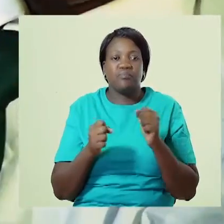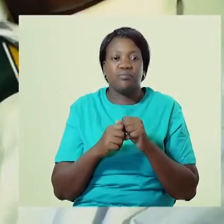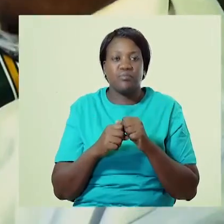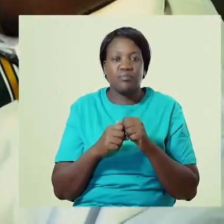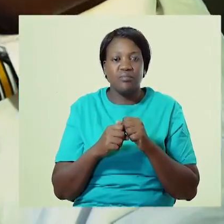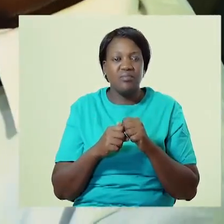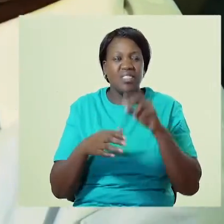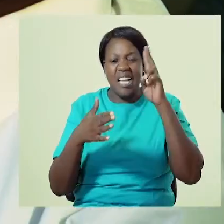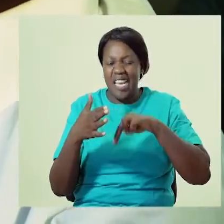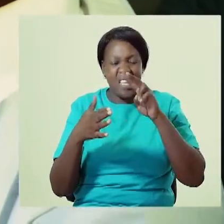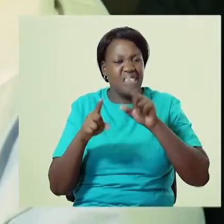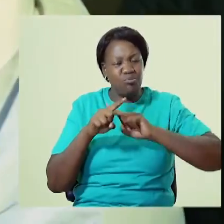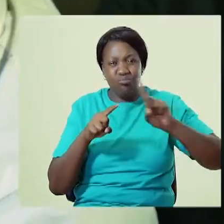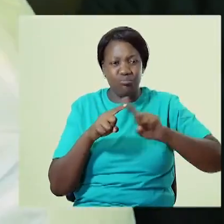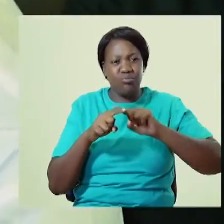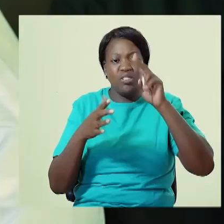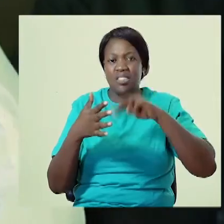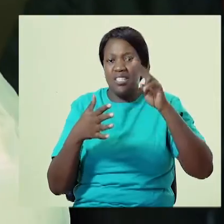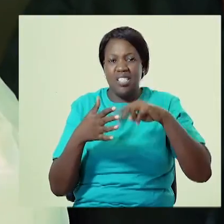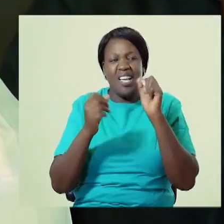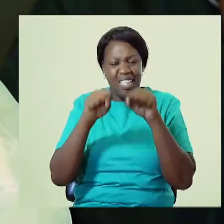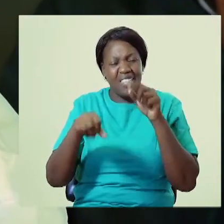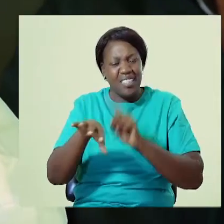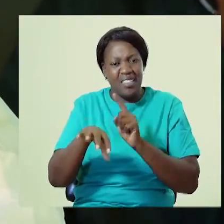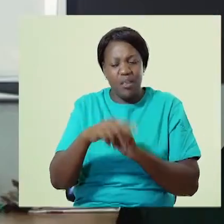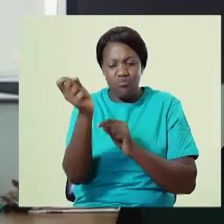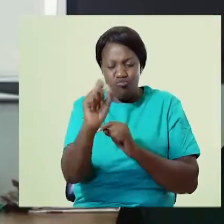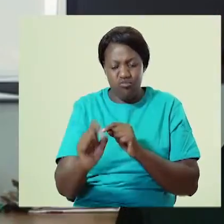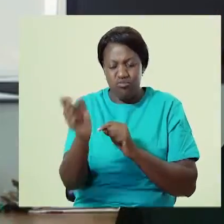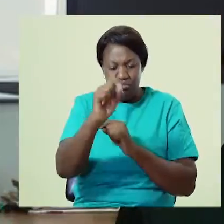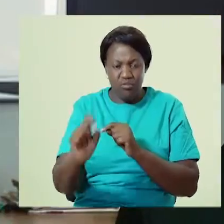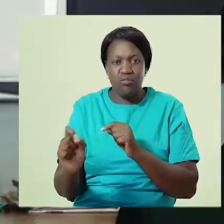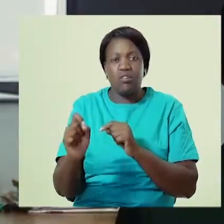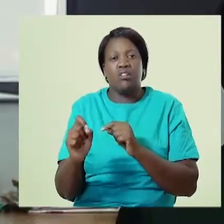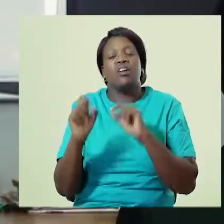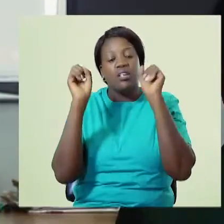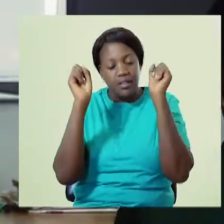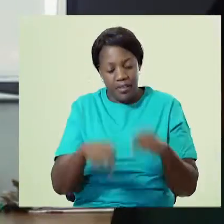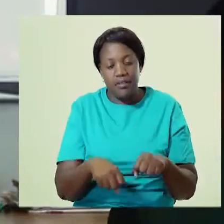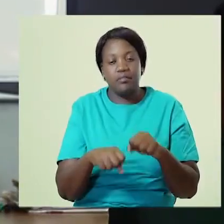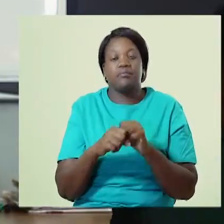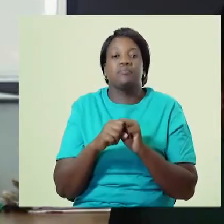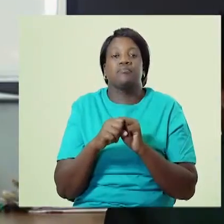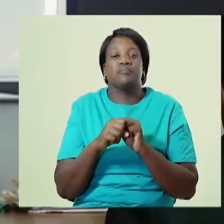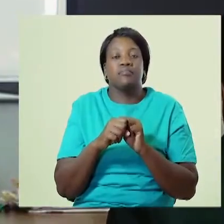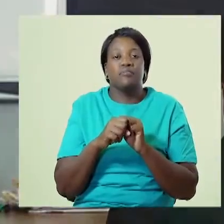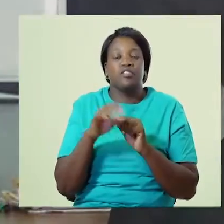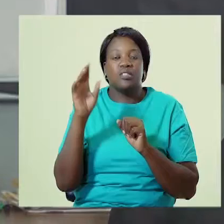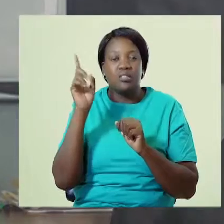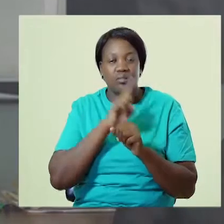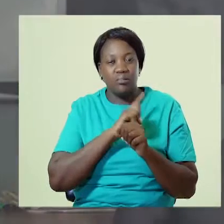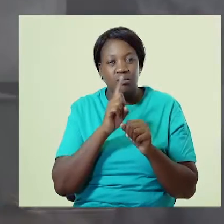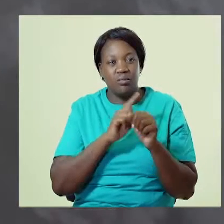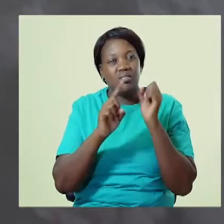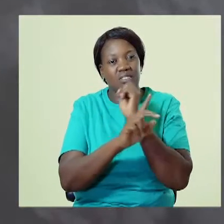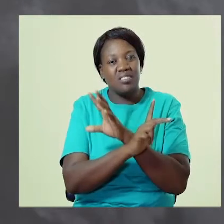reading so fast, will I even get time to write all the answers down? Yes, it is possible. So that's why it's